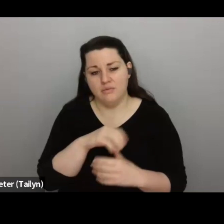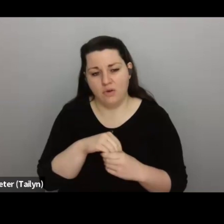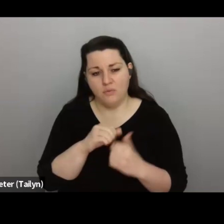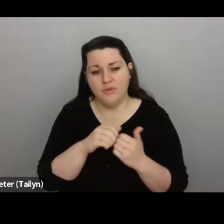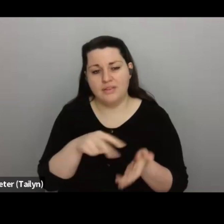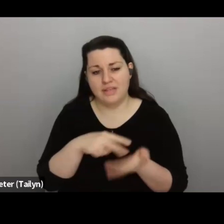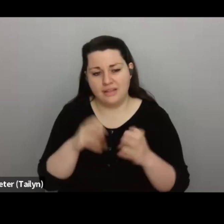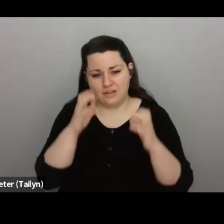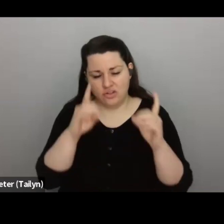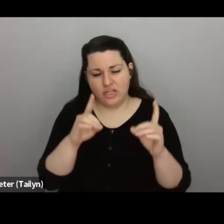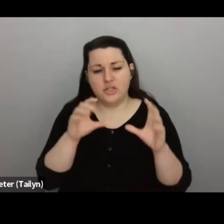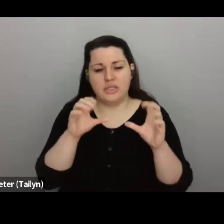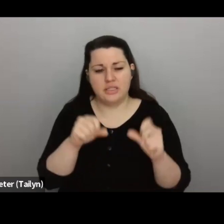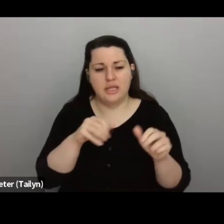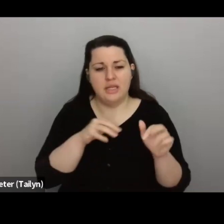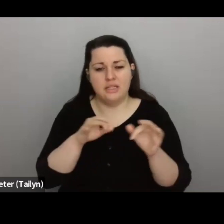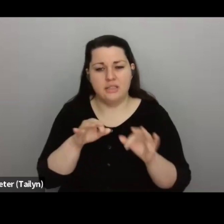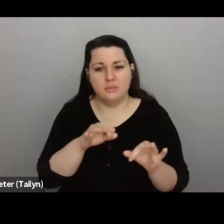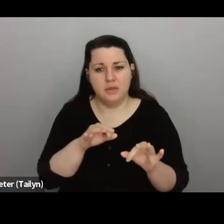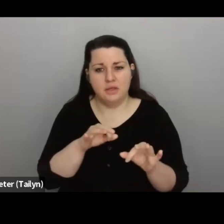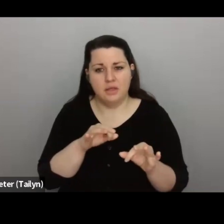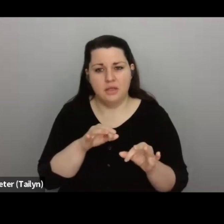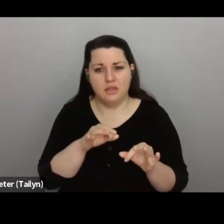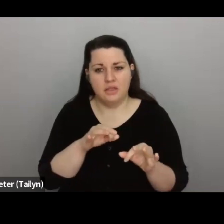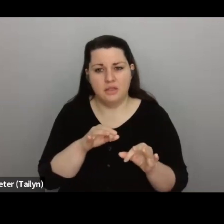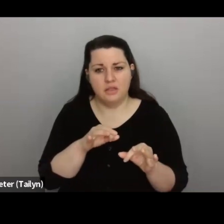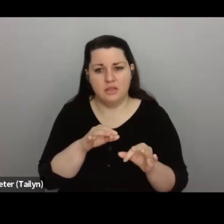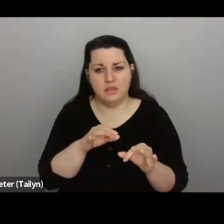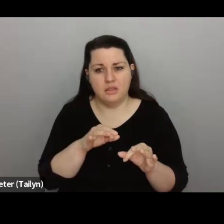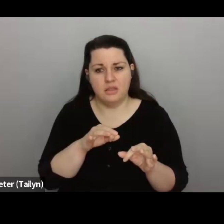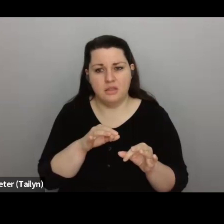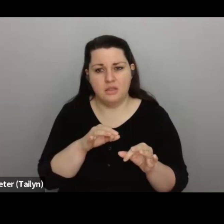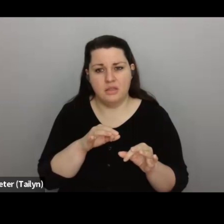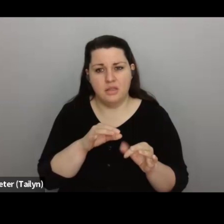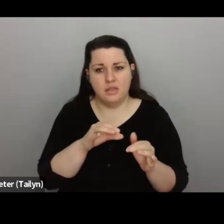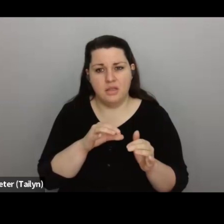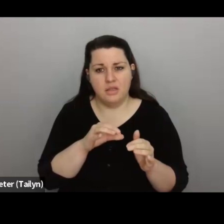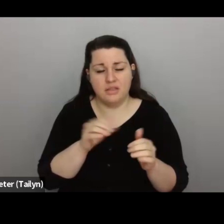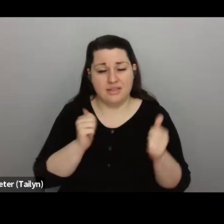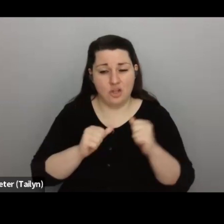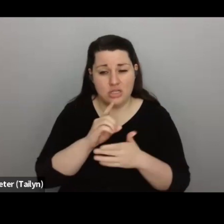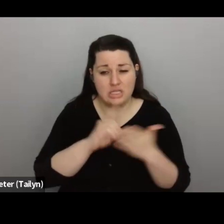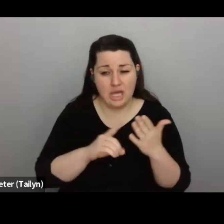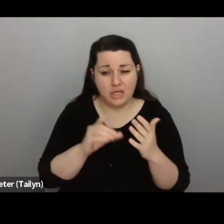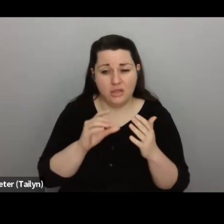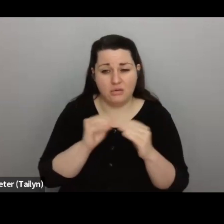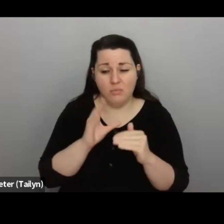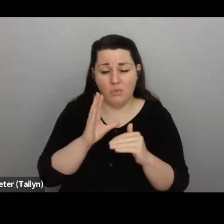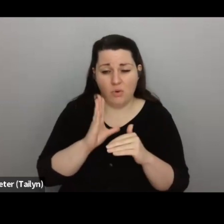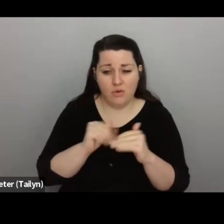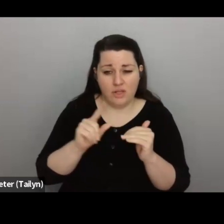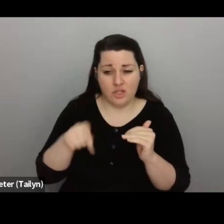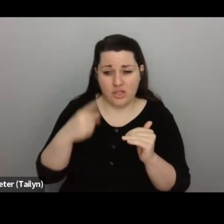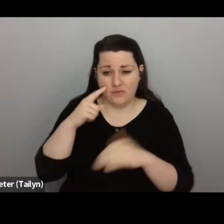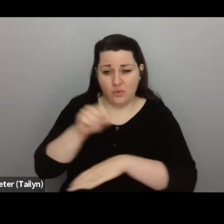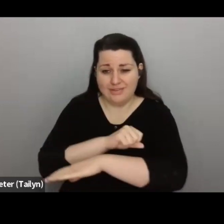So can you explain what is theater design more than just designing for stage